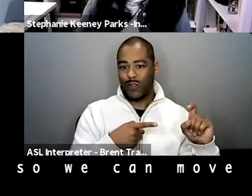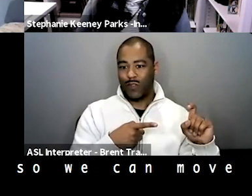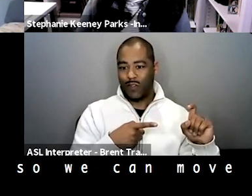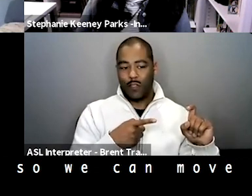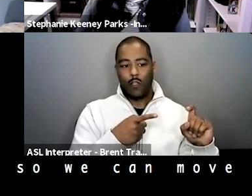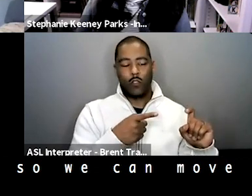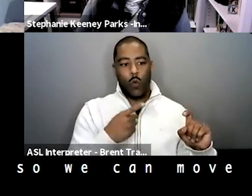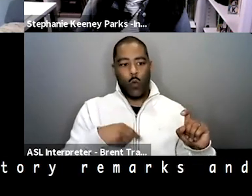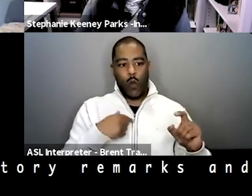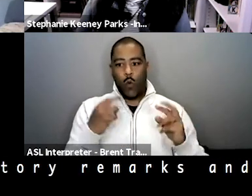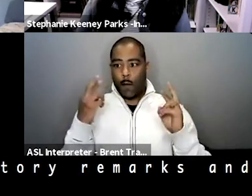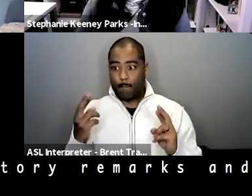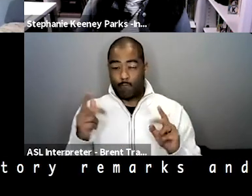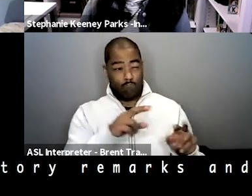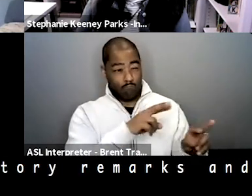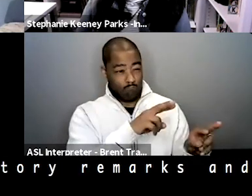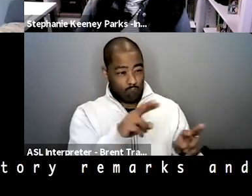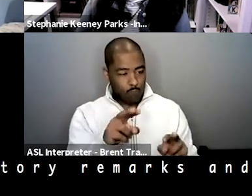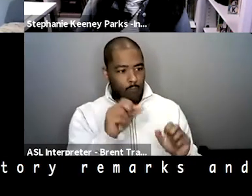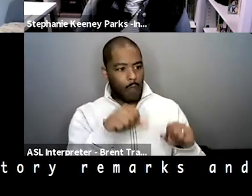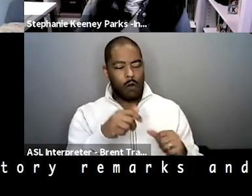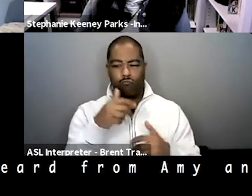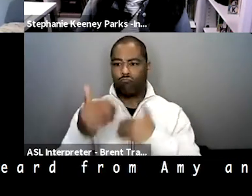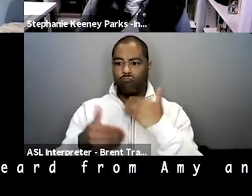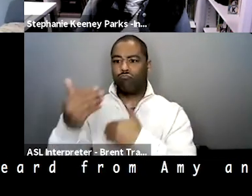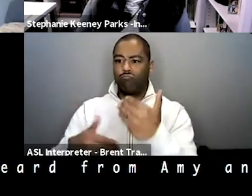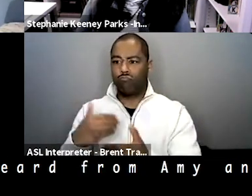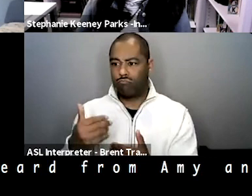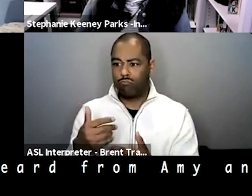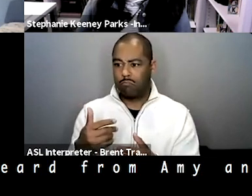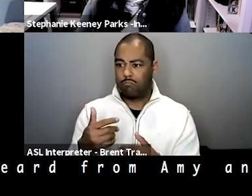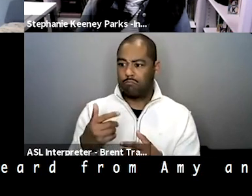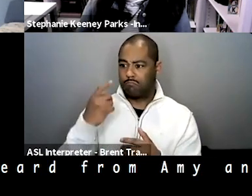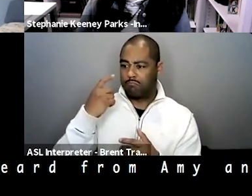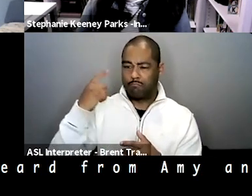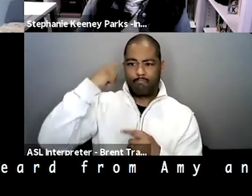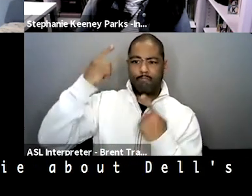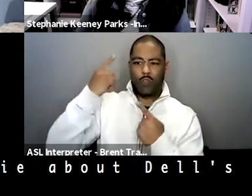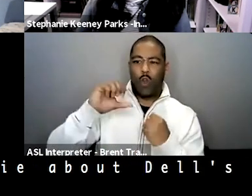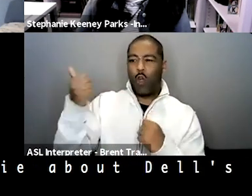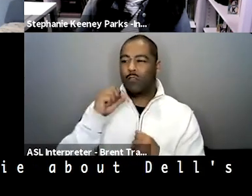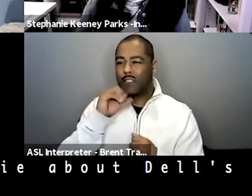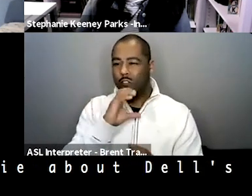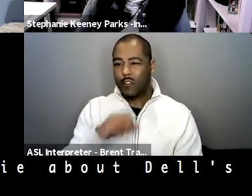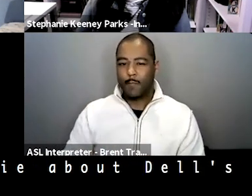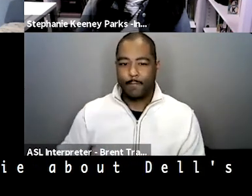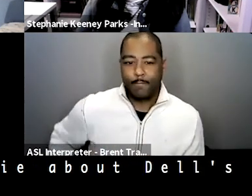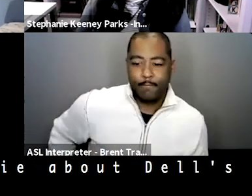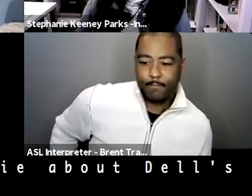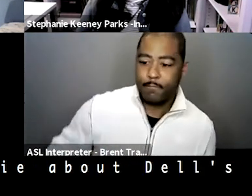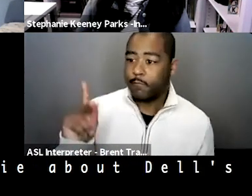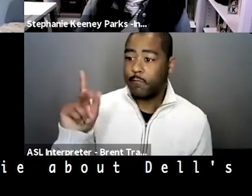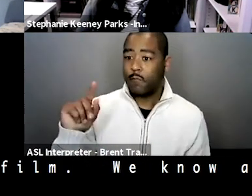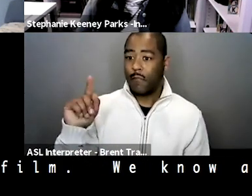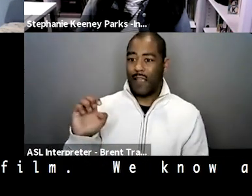Q&A so that we can move over to celebratory remarks. And that is, you know, we've heard from Amy and we've